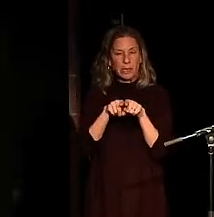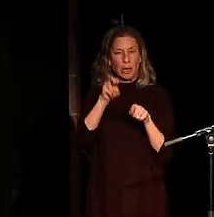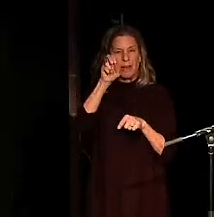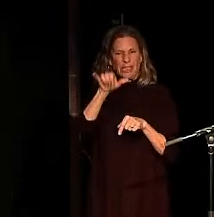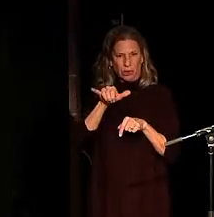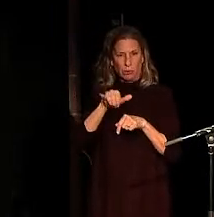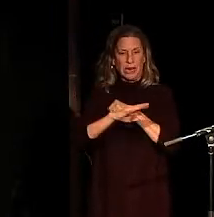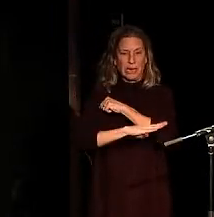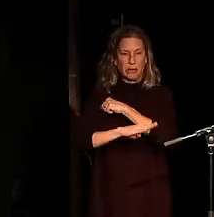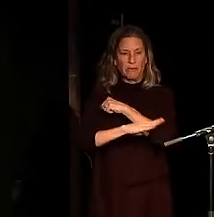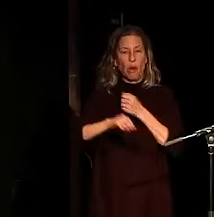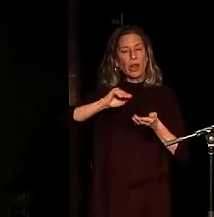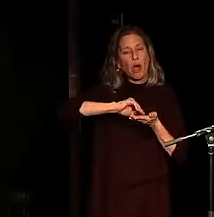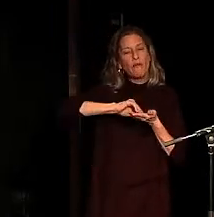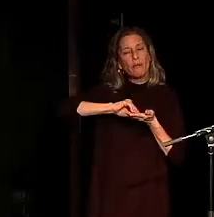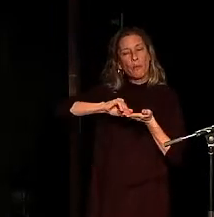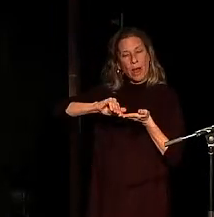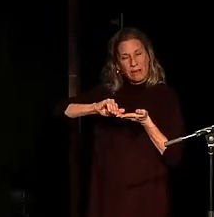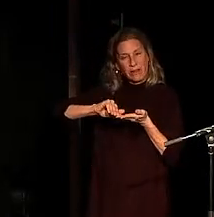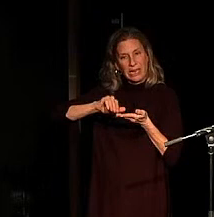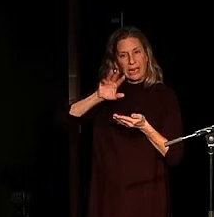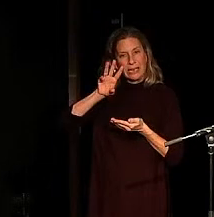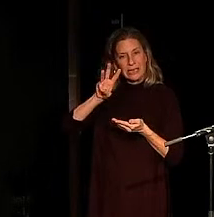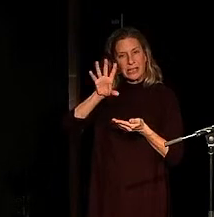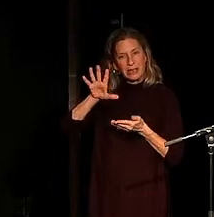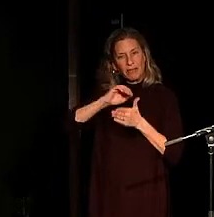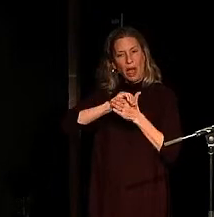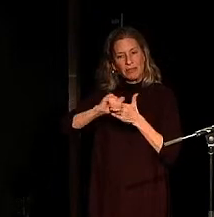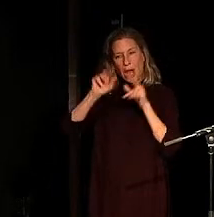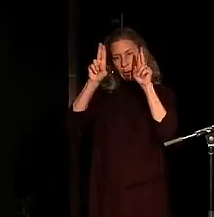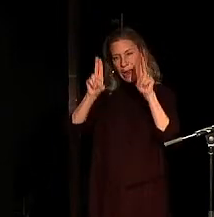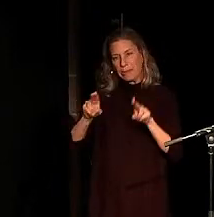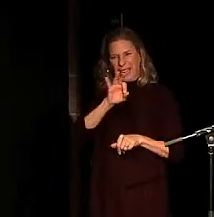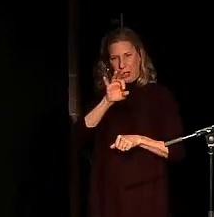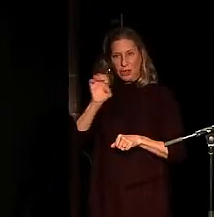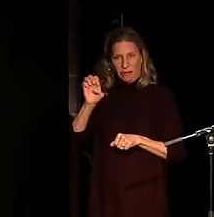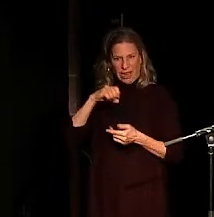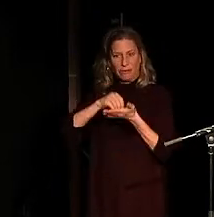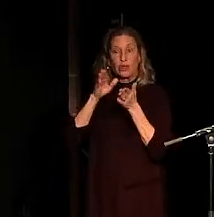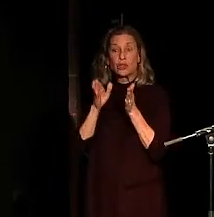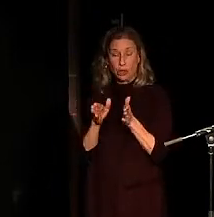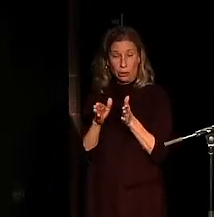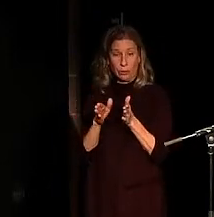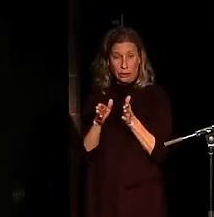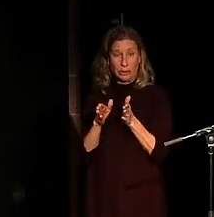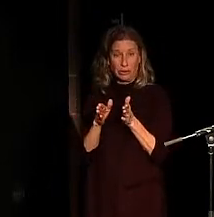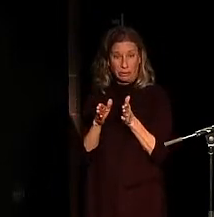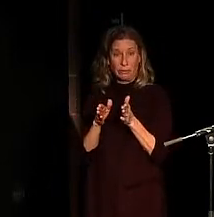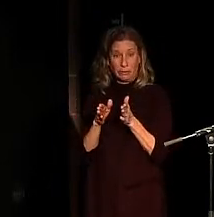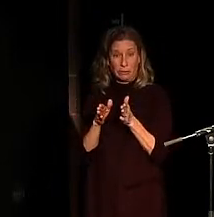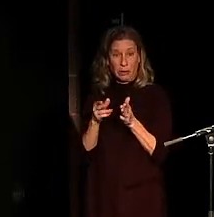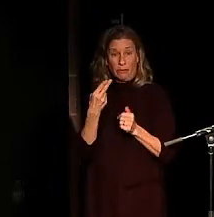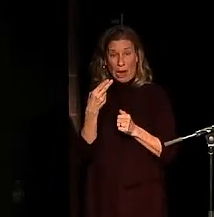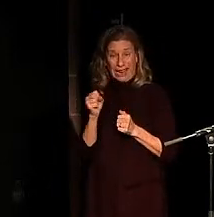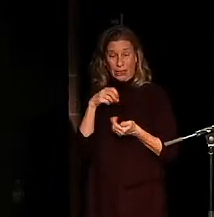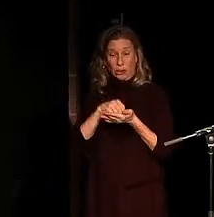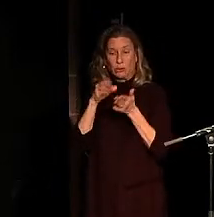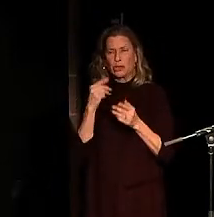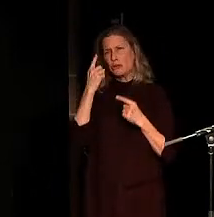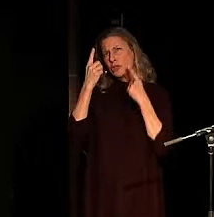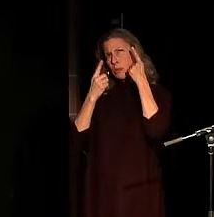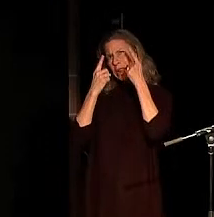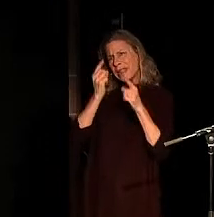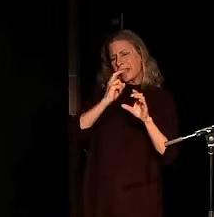the fall, of waiving, in our case, the $65 application fee for students, New York City High School DOE students, who are thinking